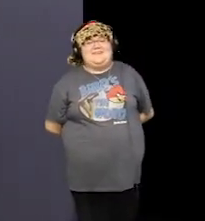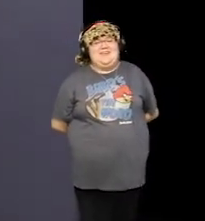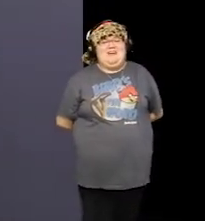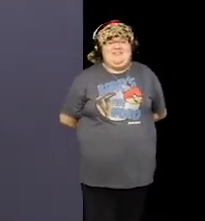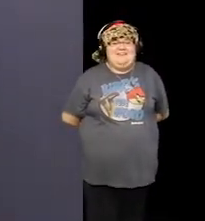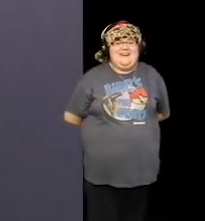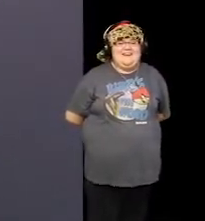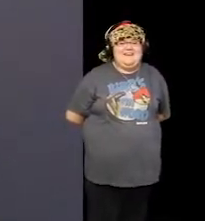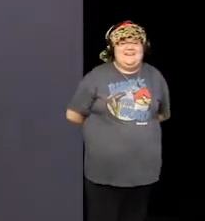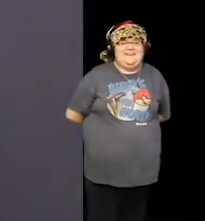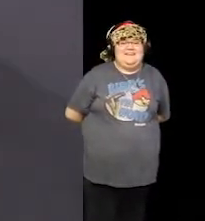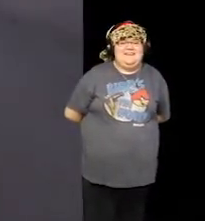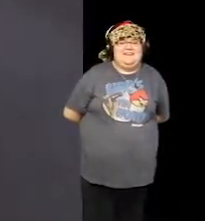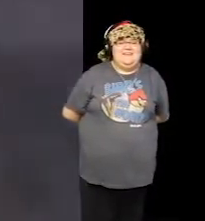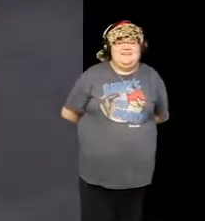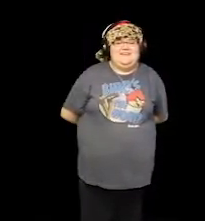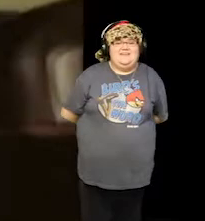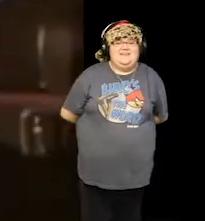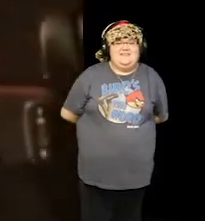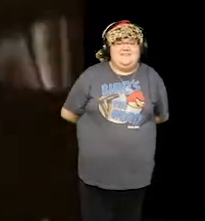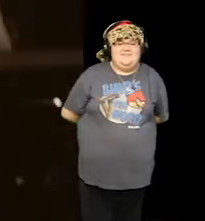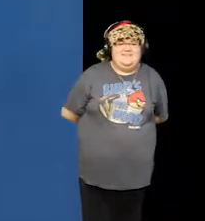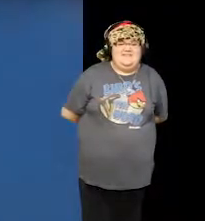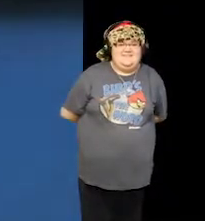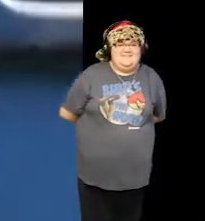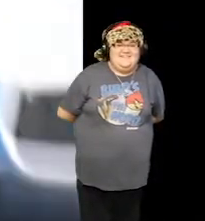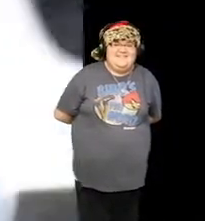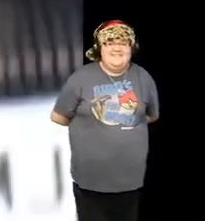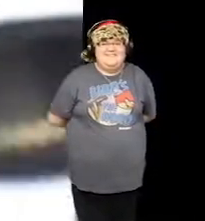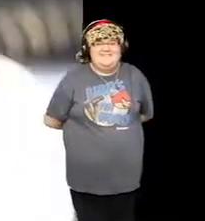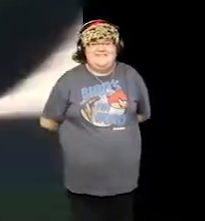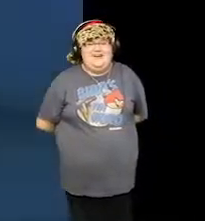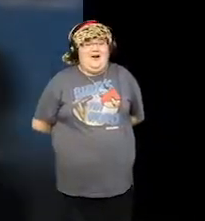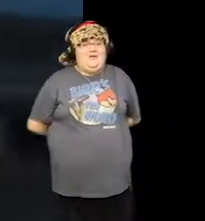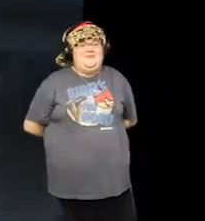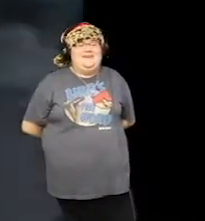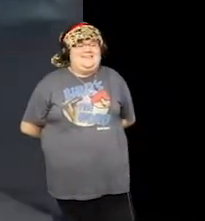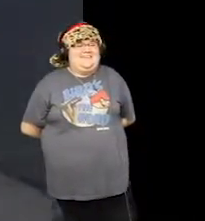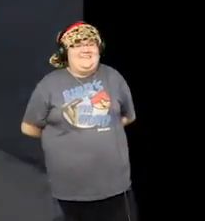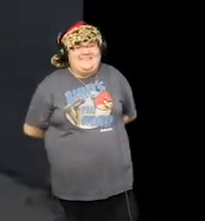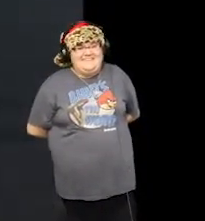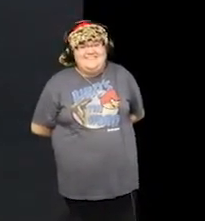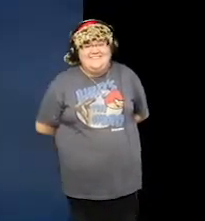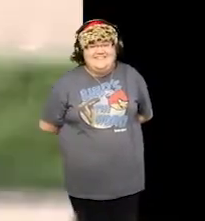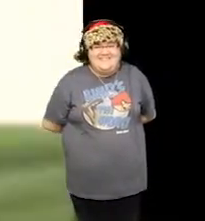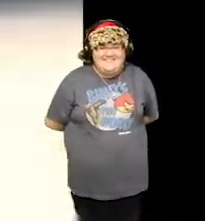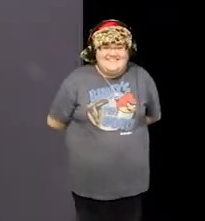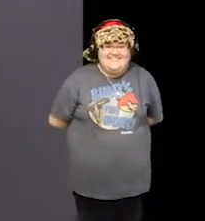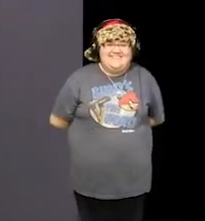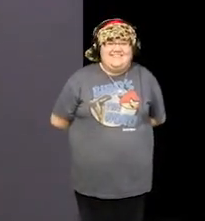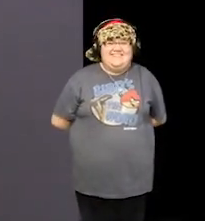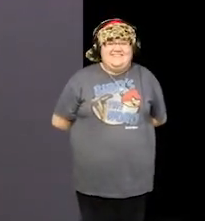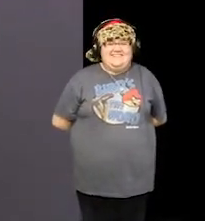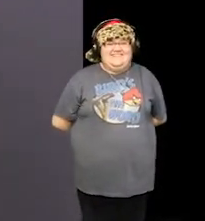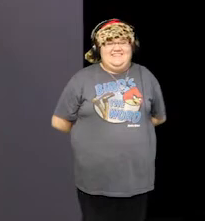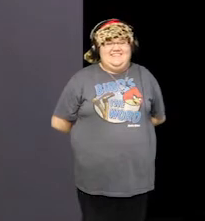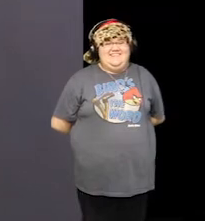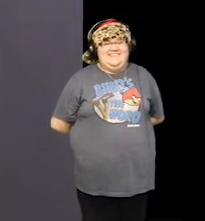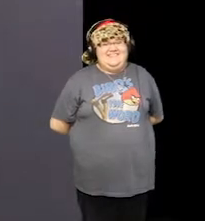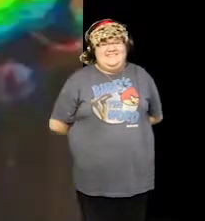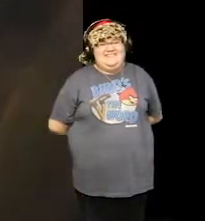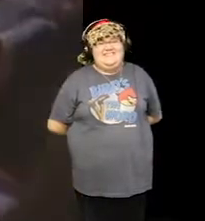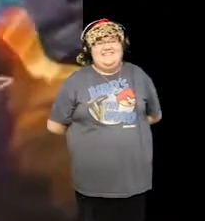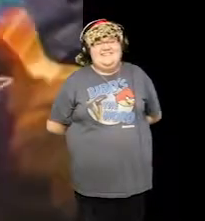I'm I'd be terrified. Wreck the whip and reappear. Oh alone. God. Every picture that I'm in, it shows my